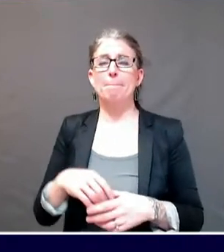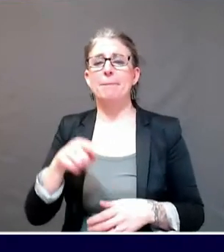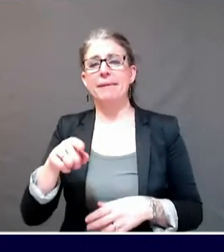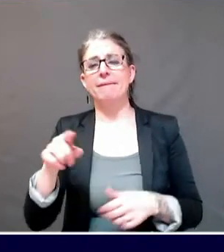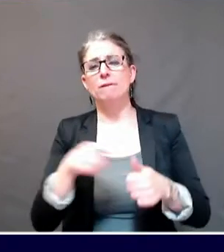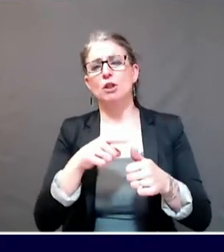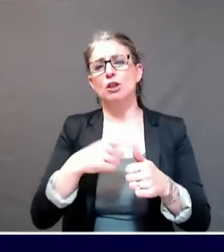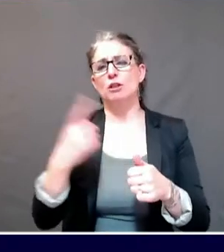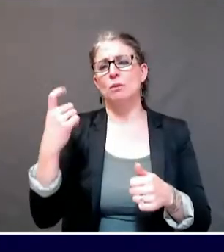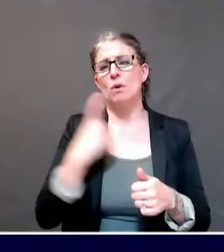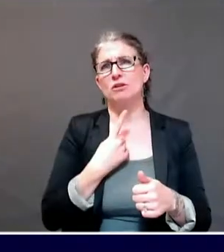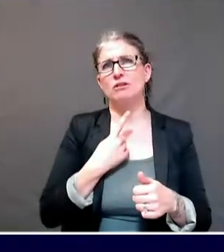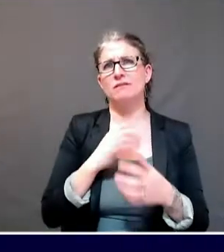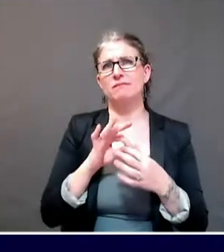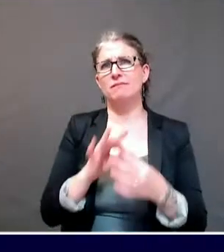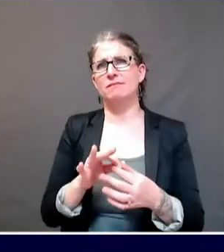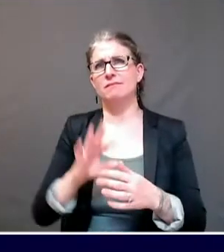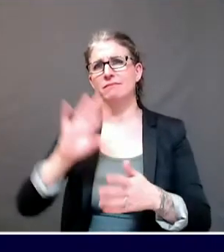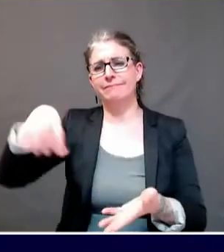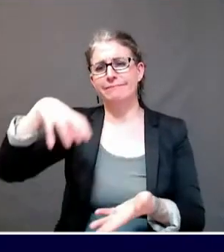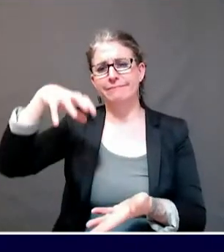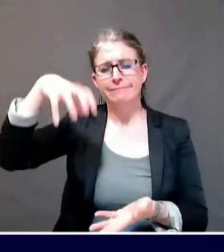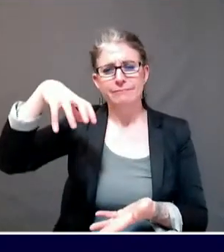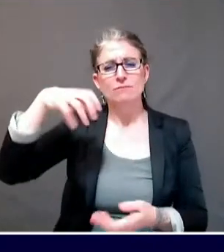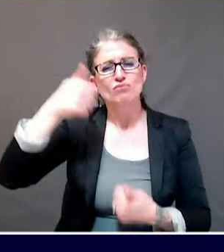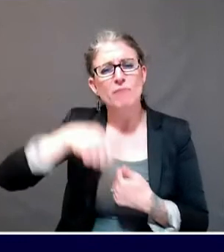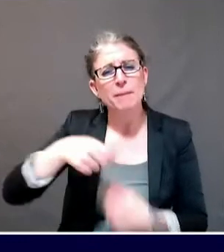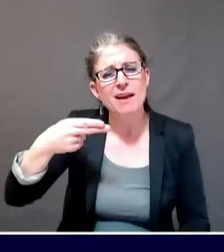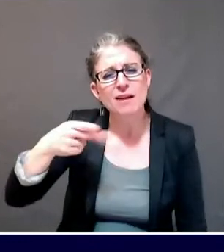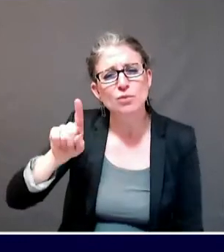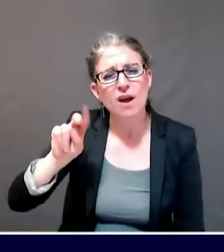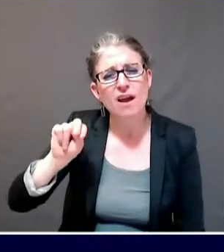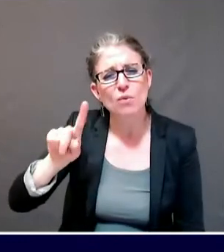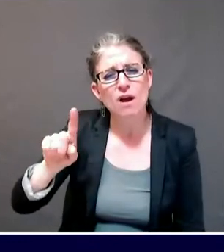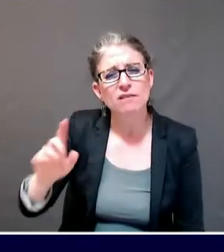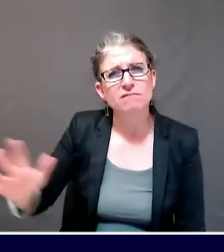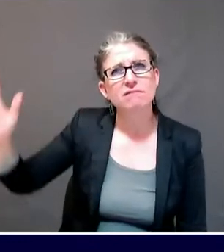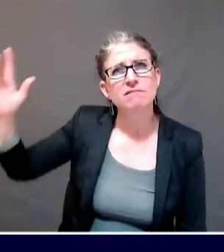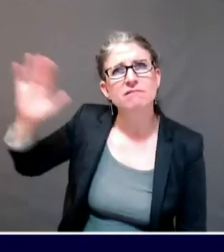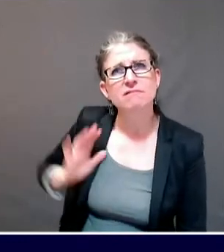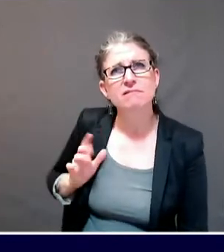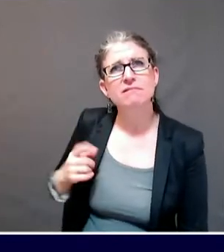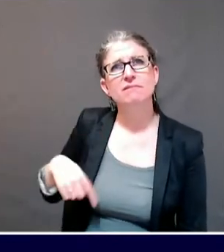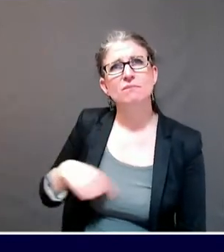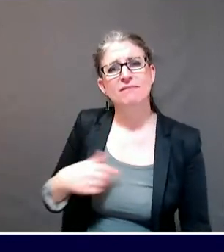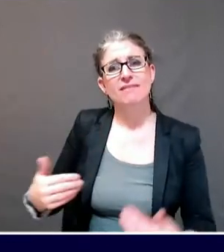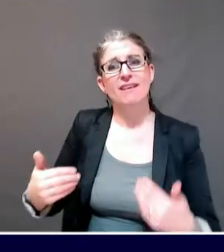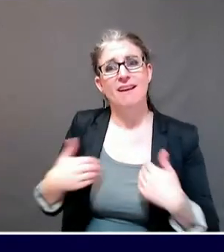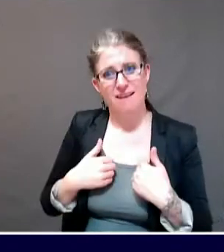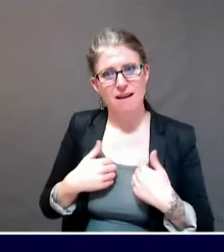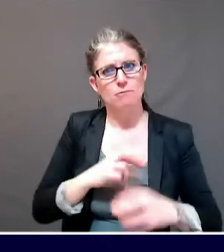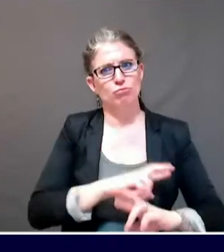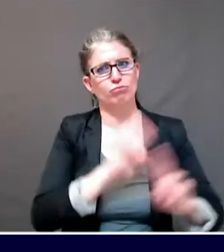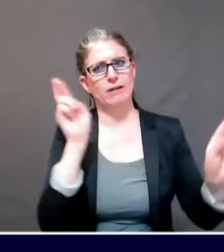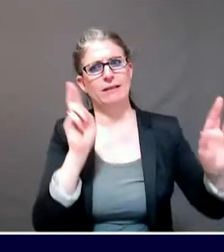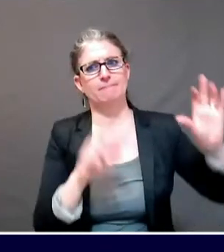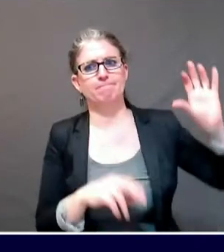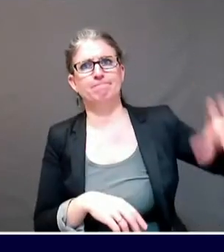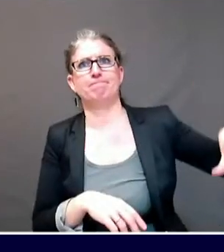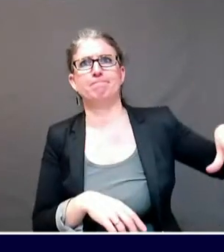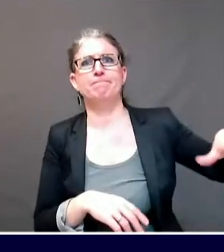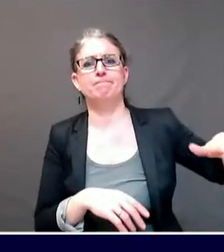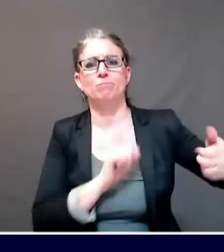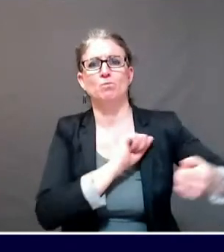H1N1 influenza situation. Whether that works for COVID vaccination, we've got to work through some of those details